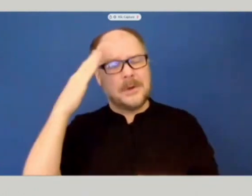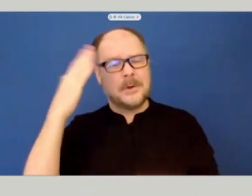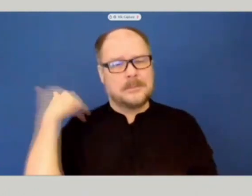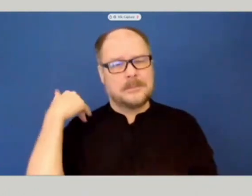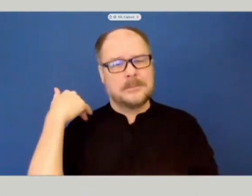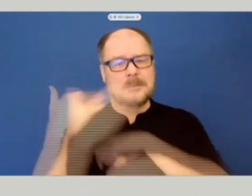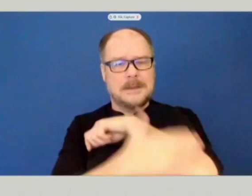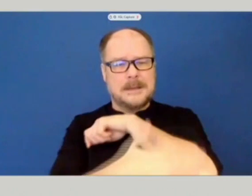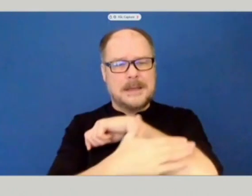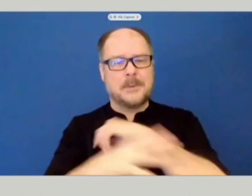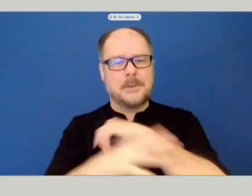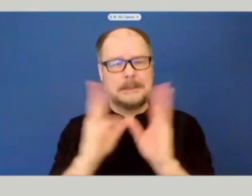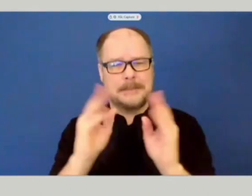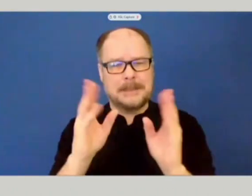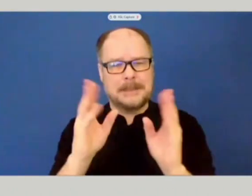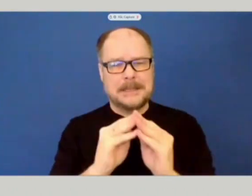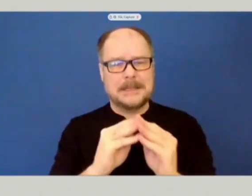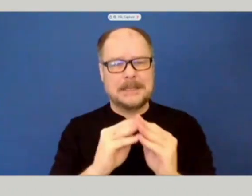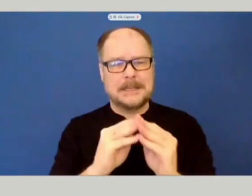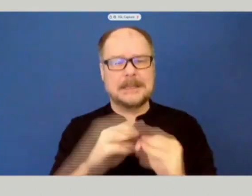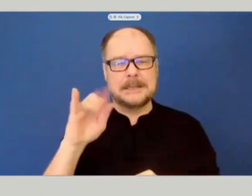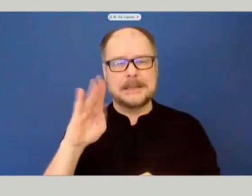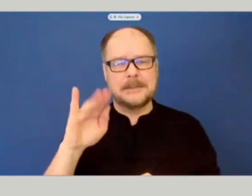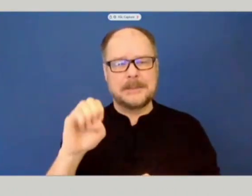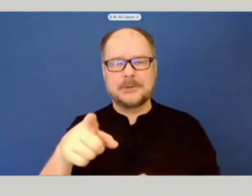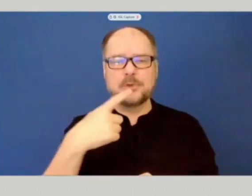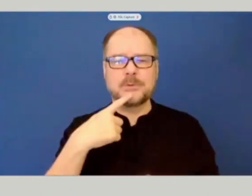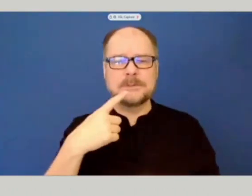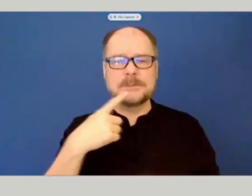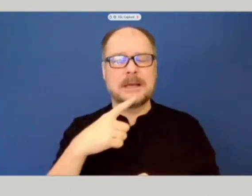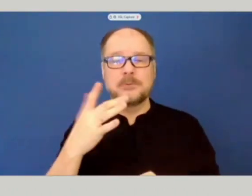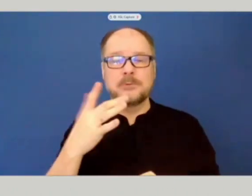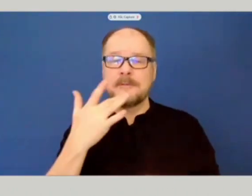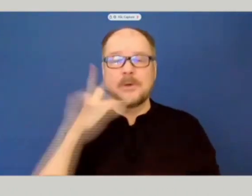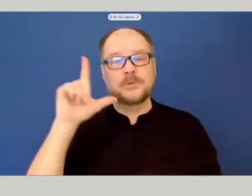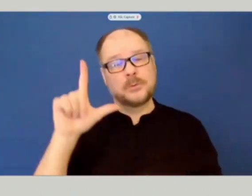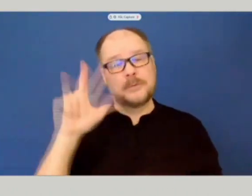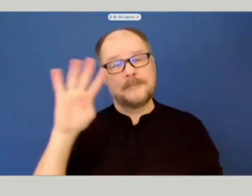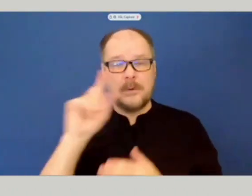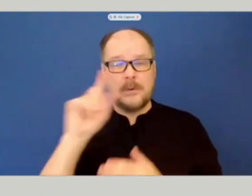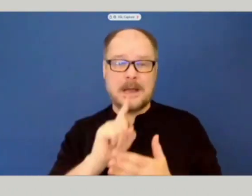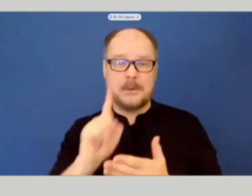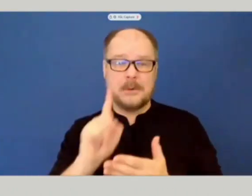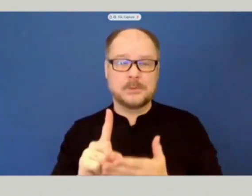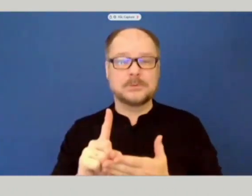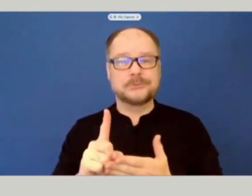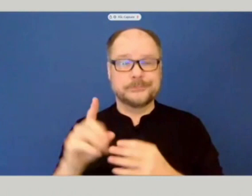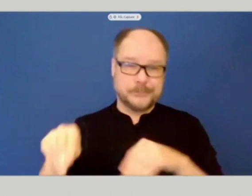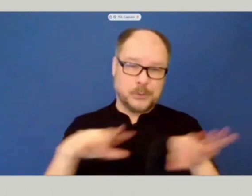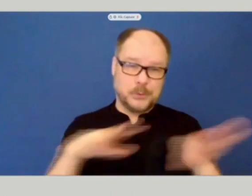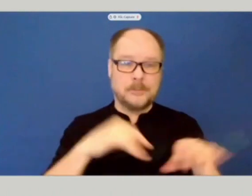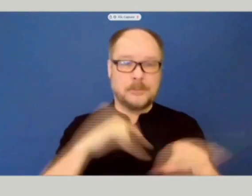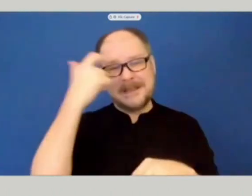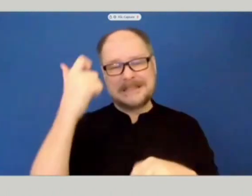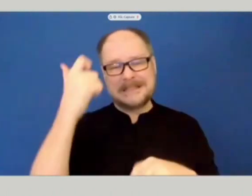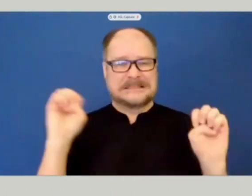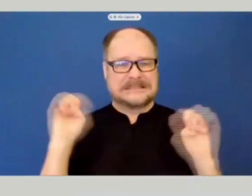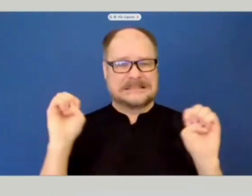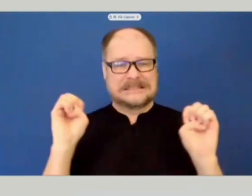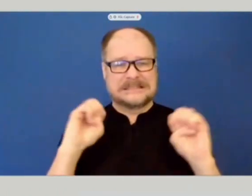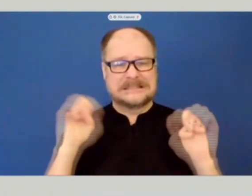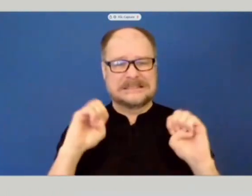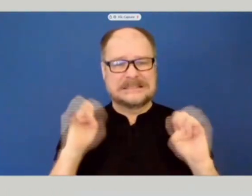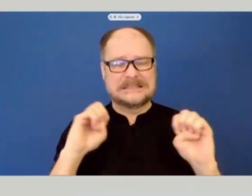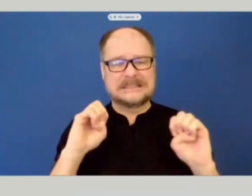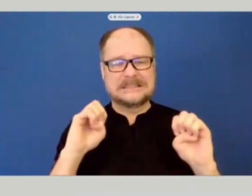this week, you said if it was up to you, you'd have everyone out in 24 hours because it's just so emergent of a problem. Why couldn't